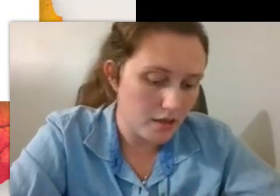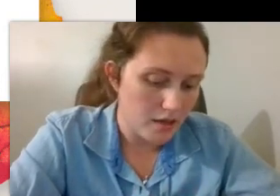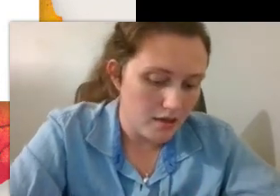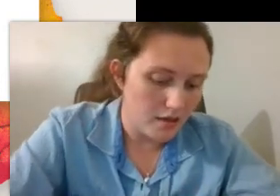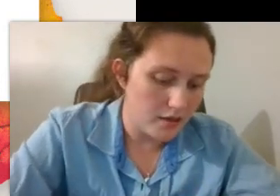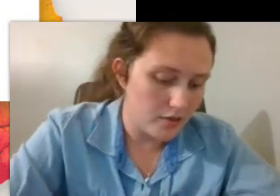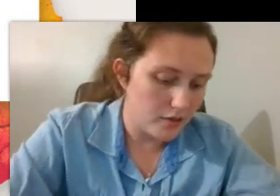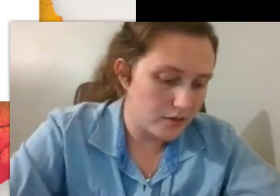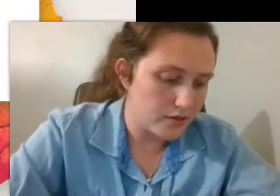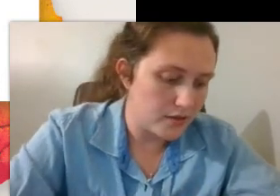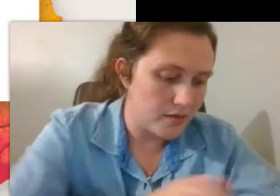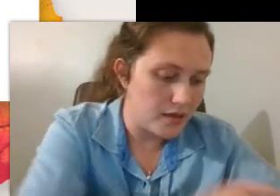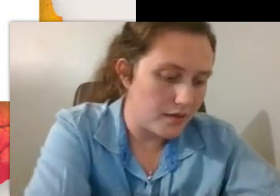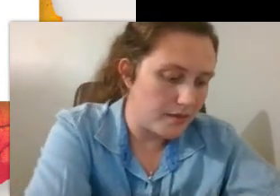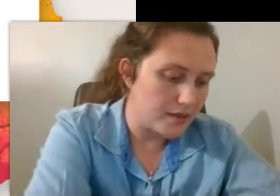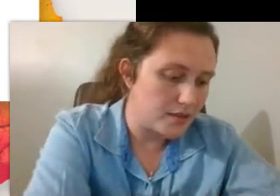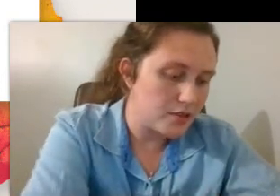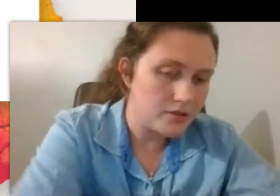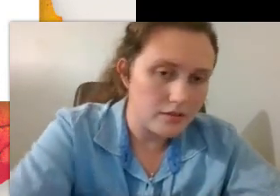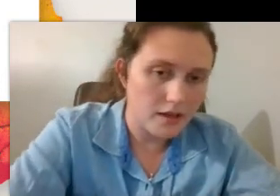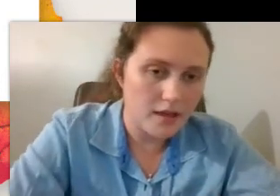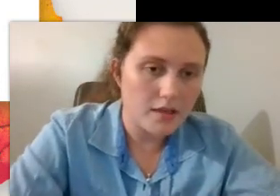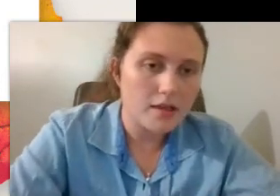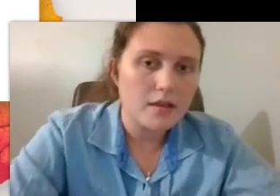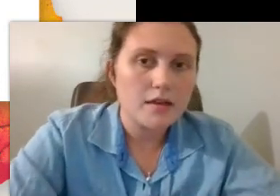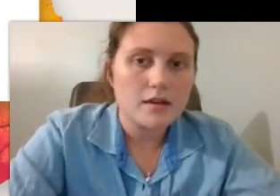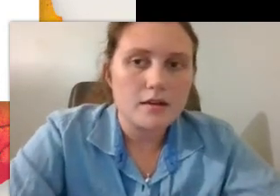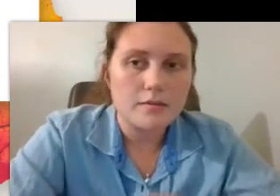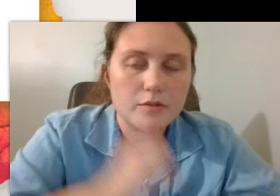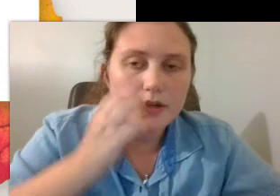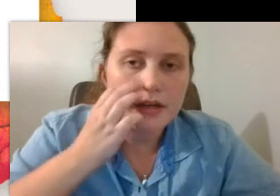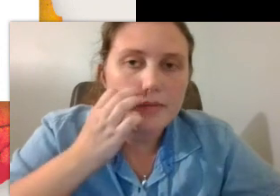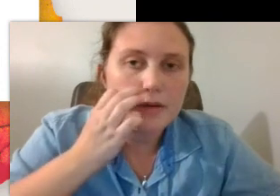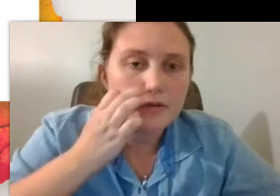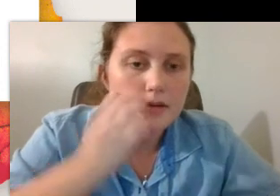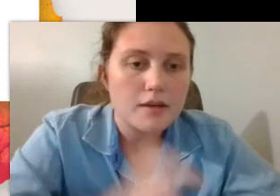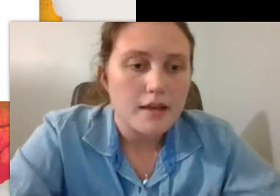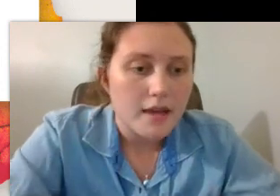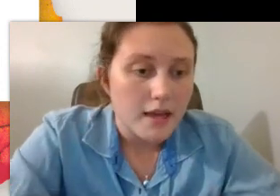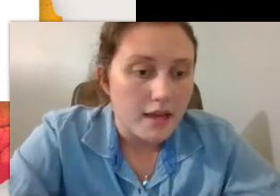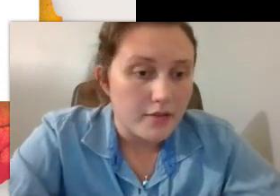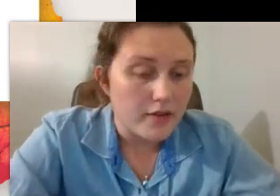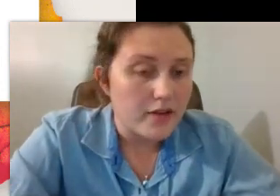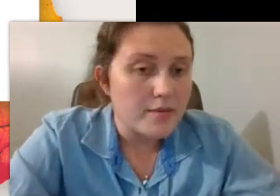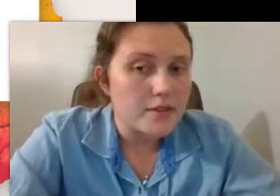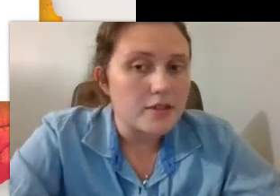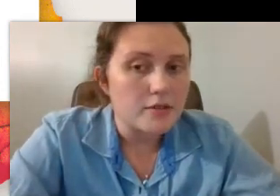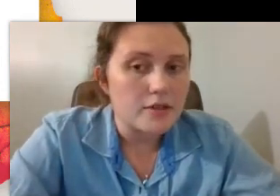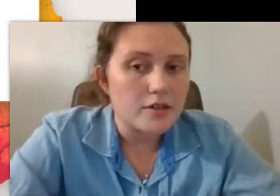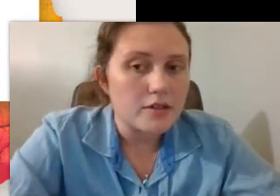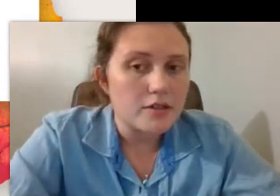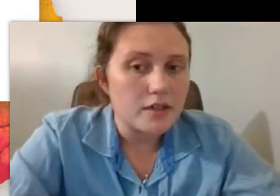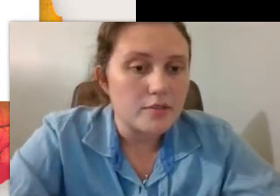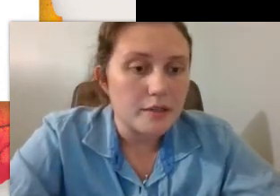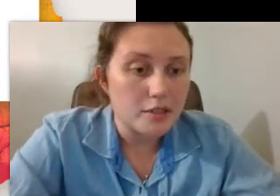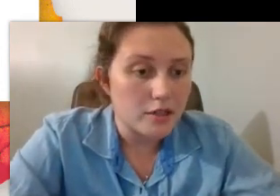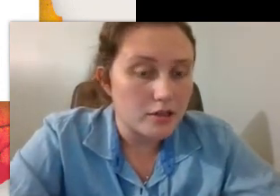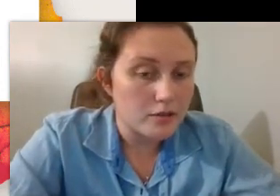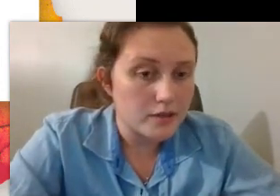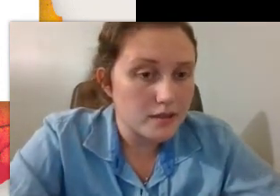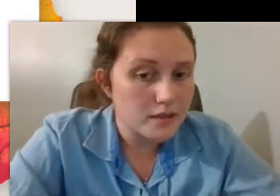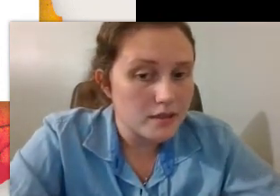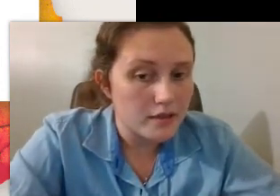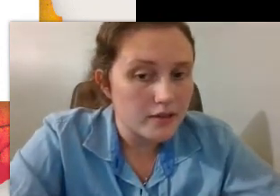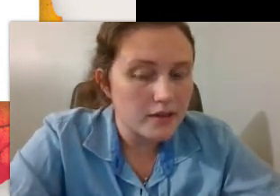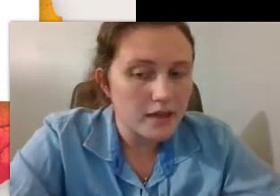those. And you can also send me a message, okay, or an email And if you have any missing work, especially